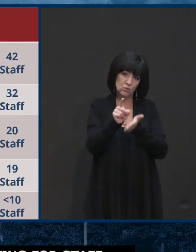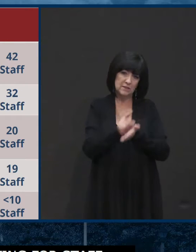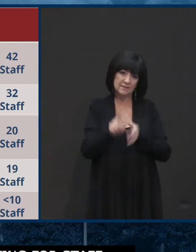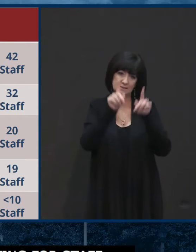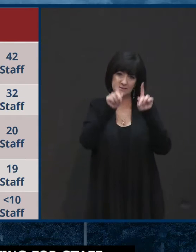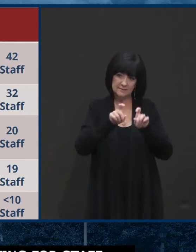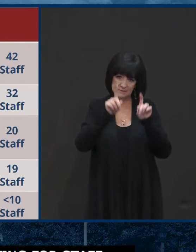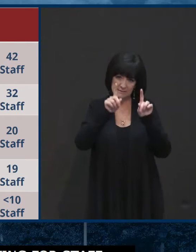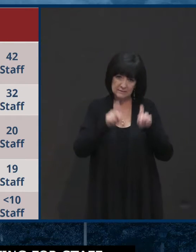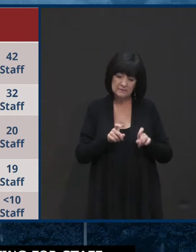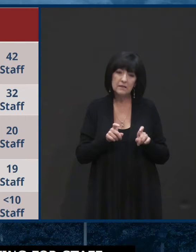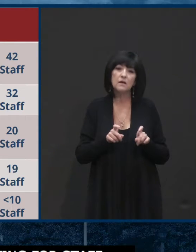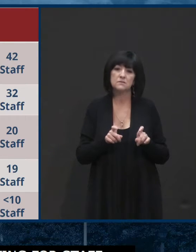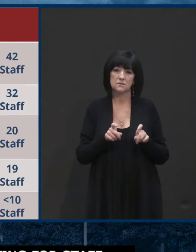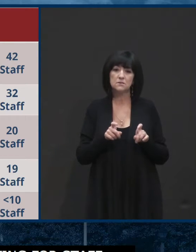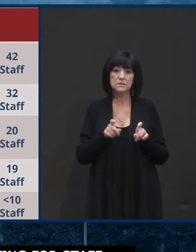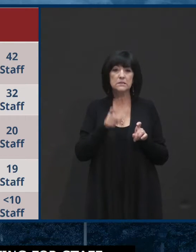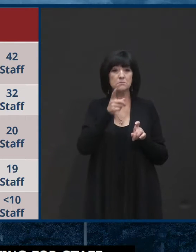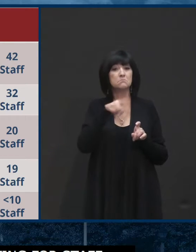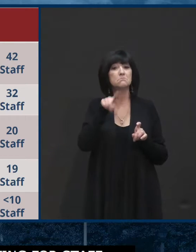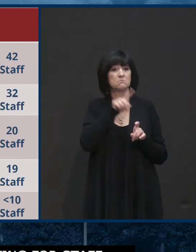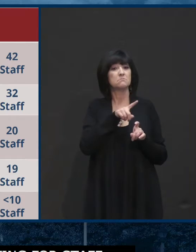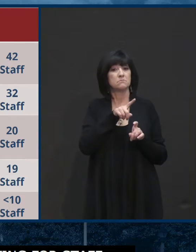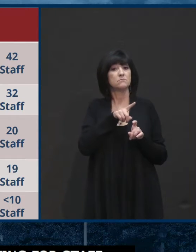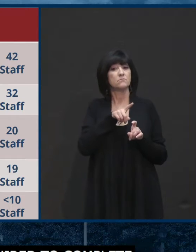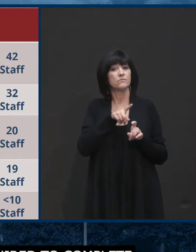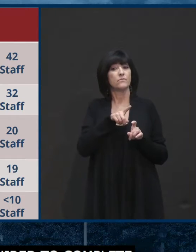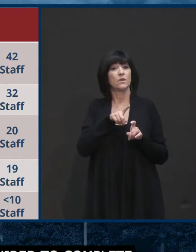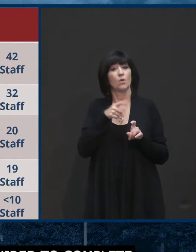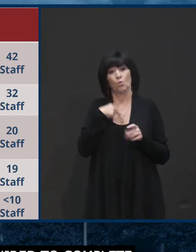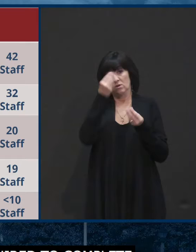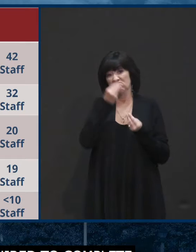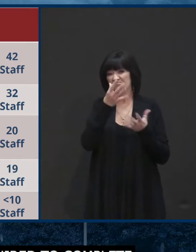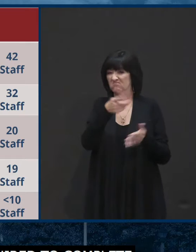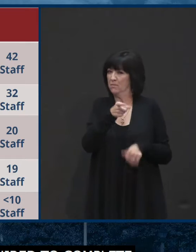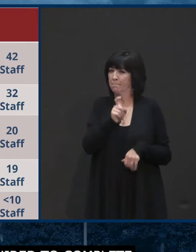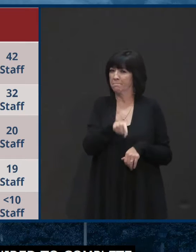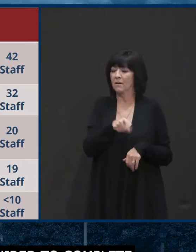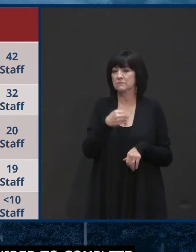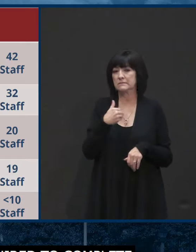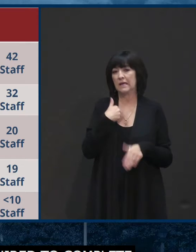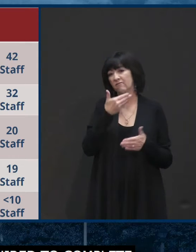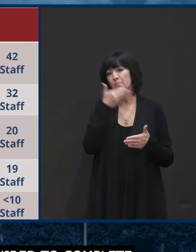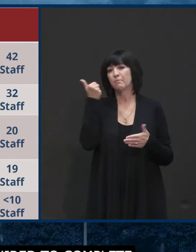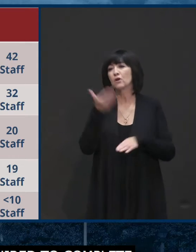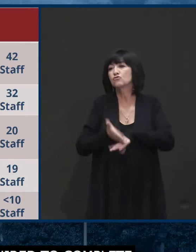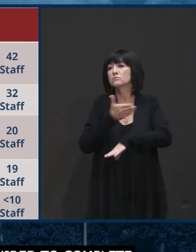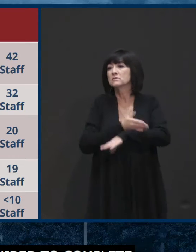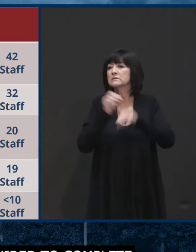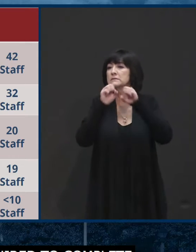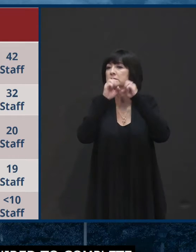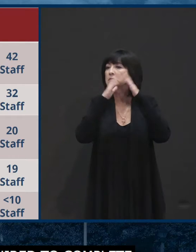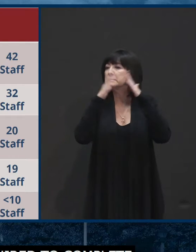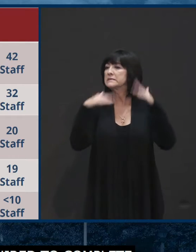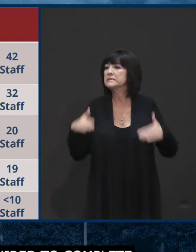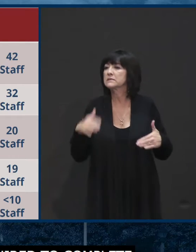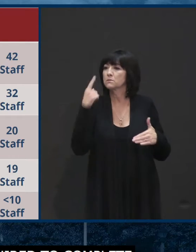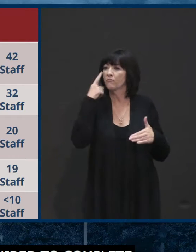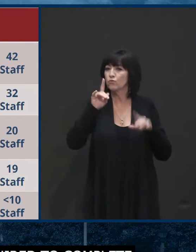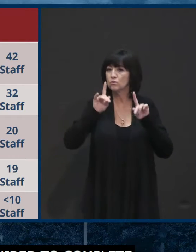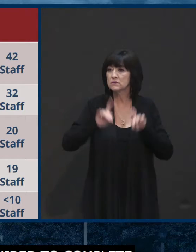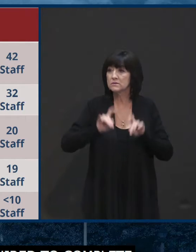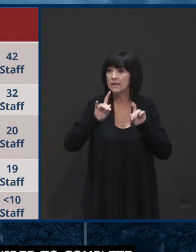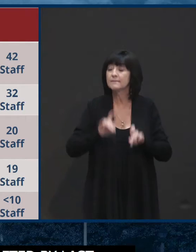and updated testing that was to be completed by last Friday. And additionally, we have teams that are going